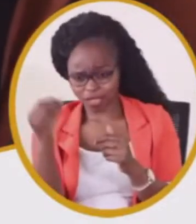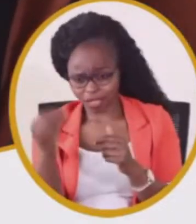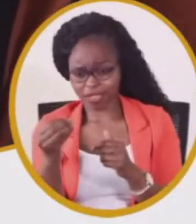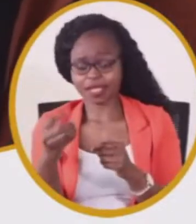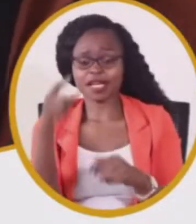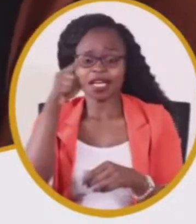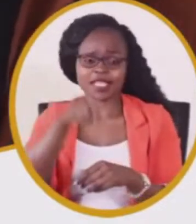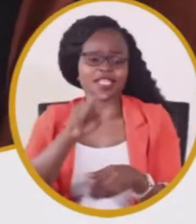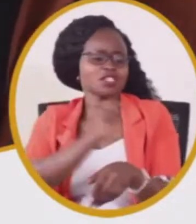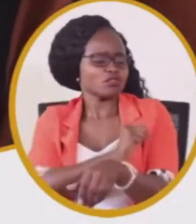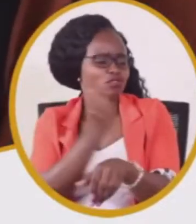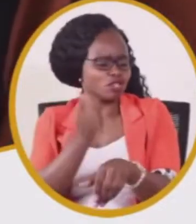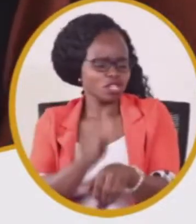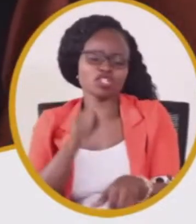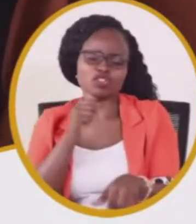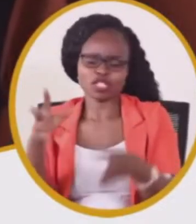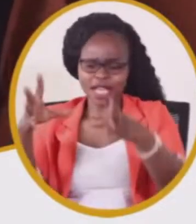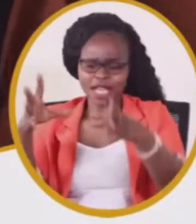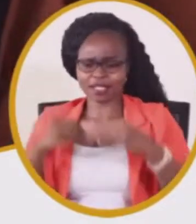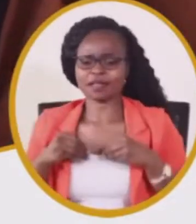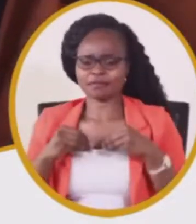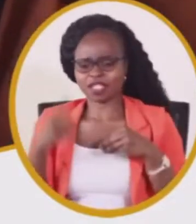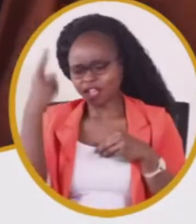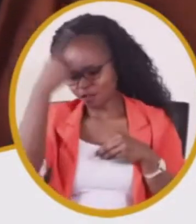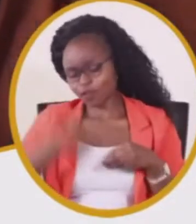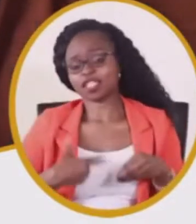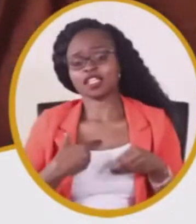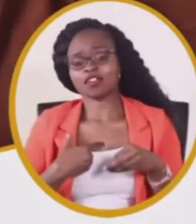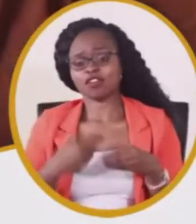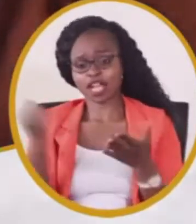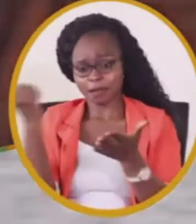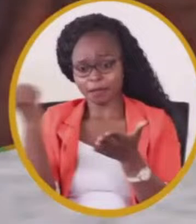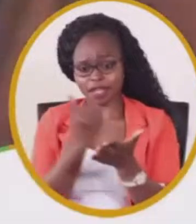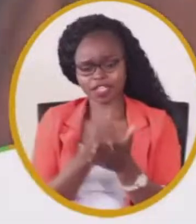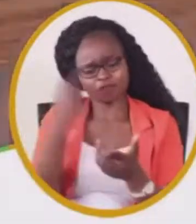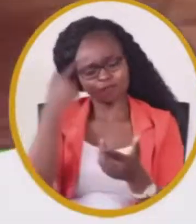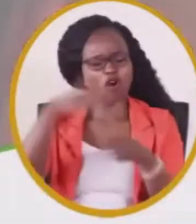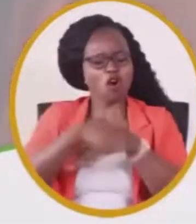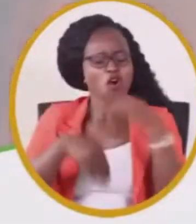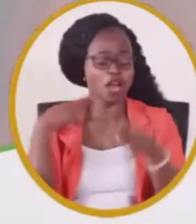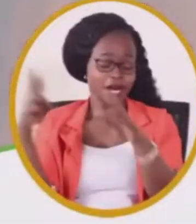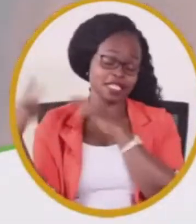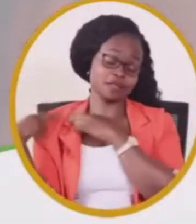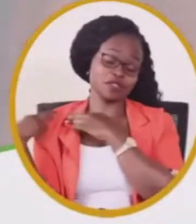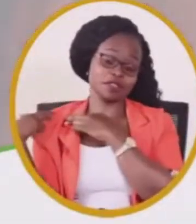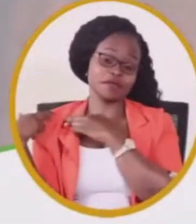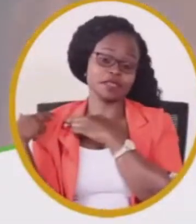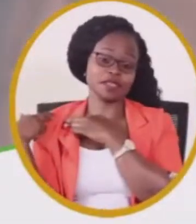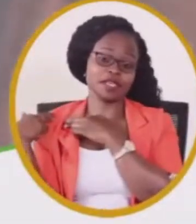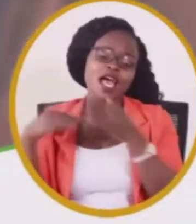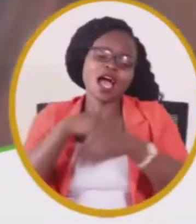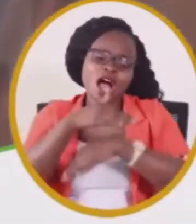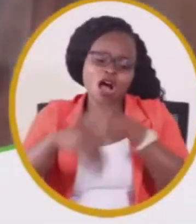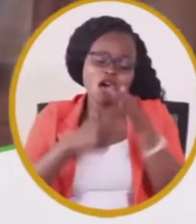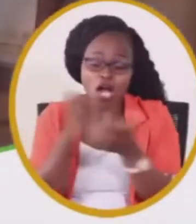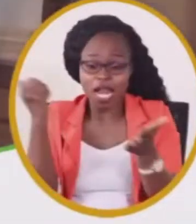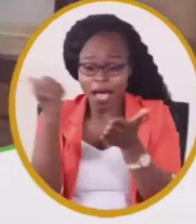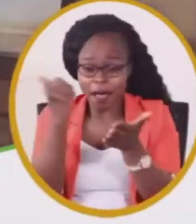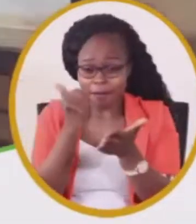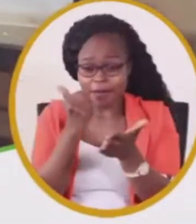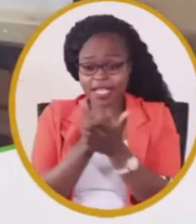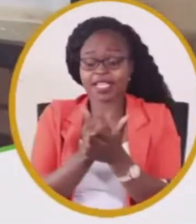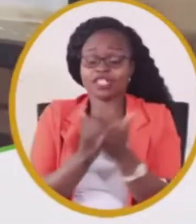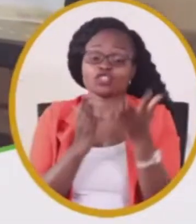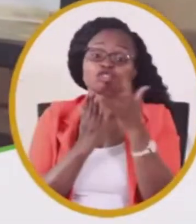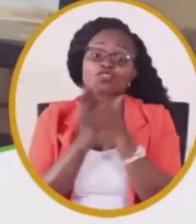ceased receiving physical applications relating to all its co-mandate processes. All applications must be